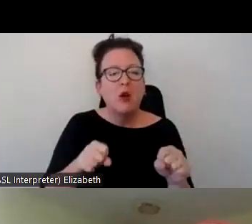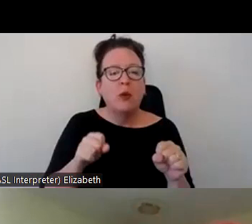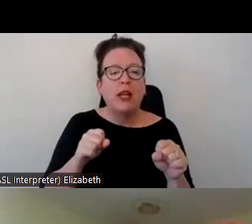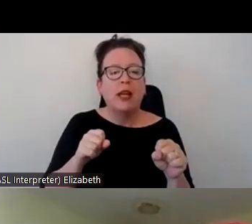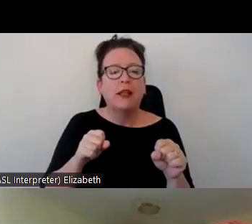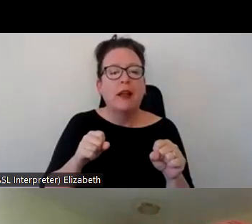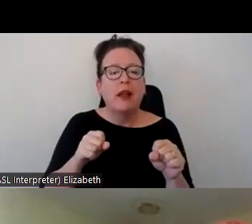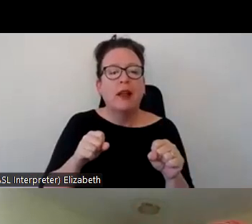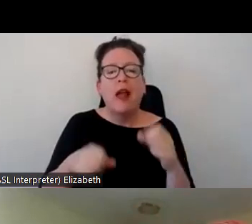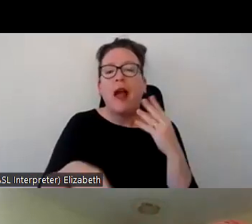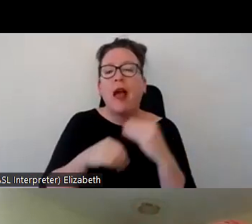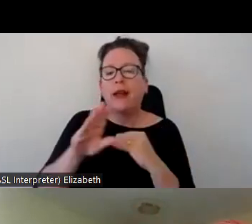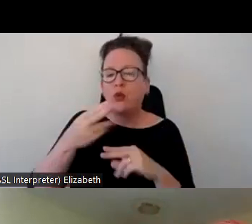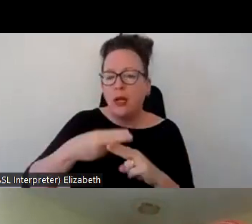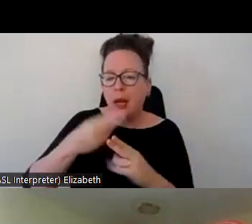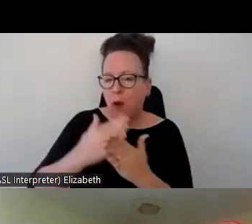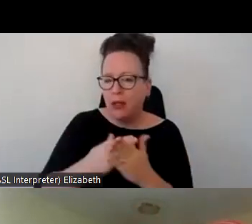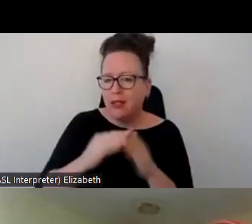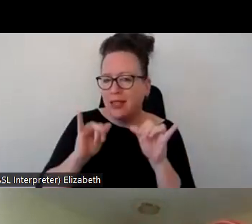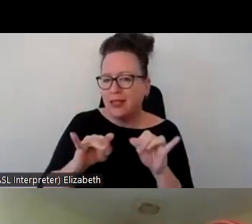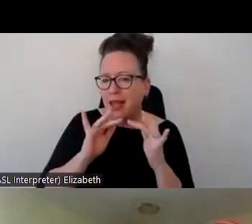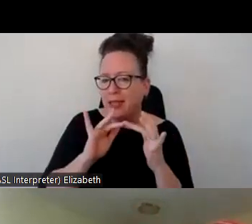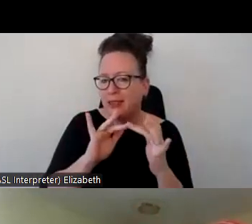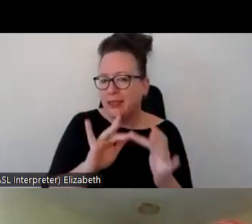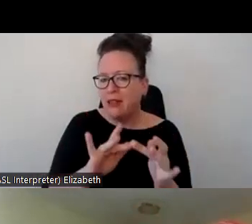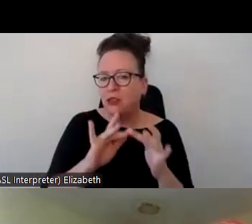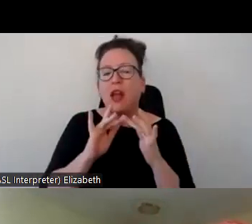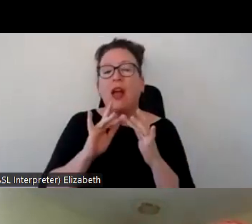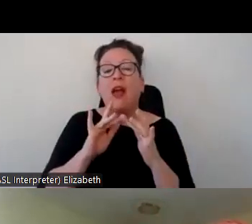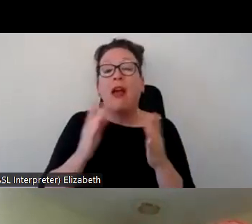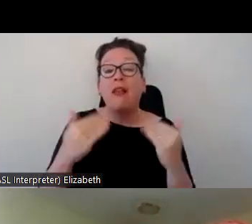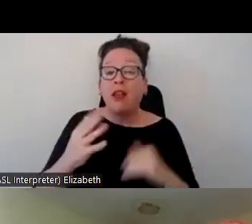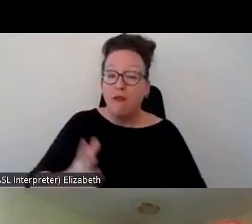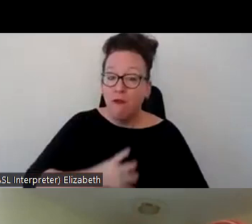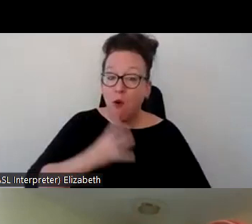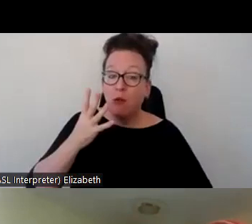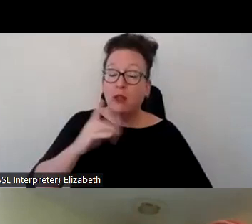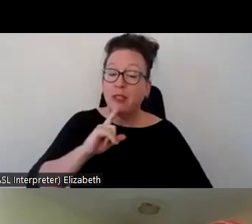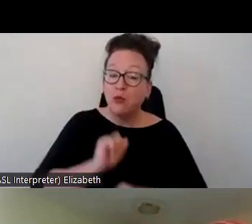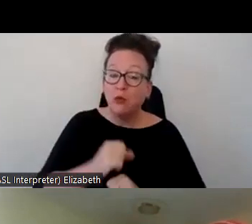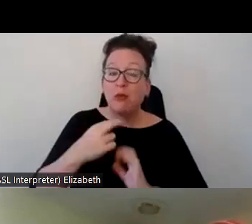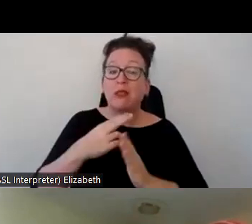on our radar and stay in touch with you and formally enroll you when you're 18.